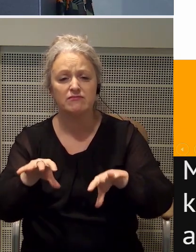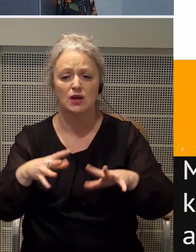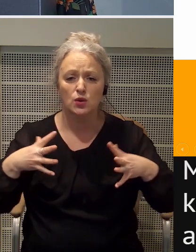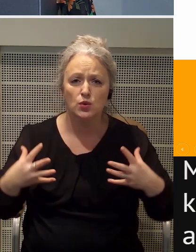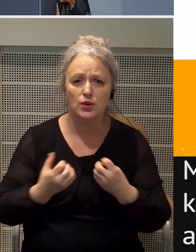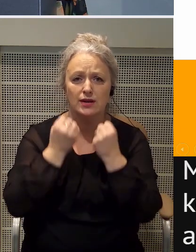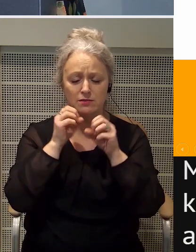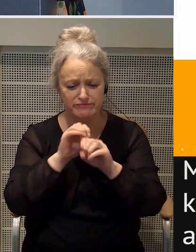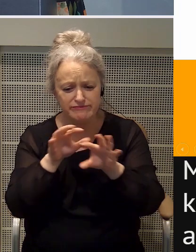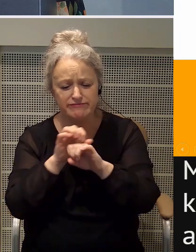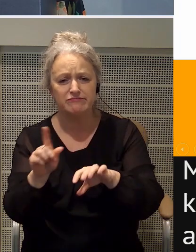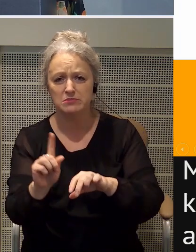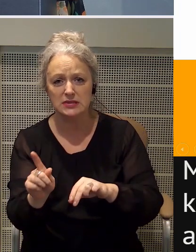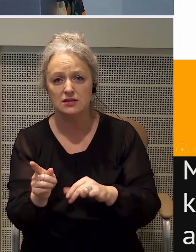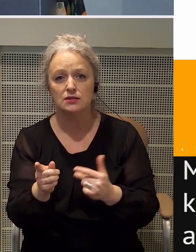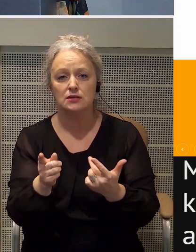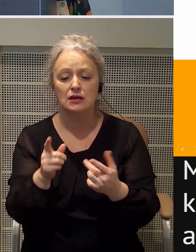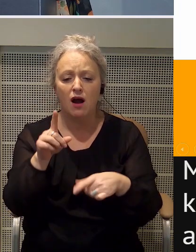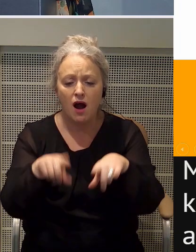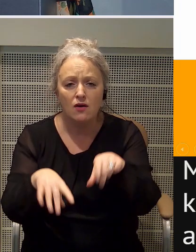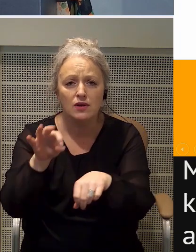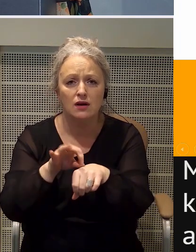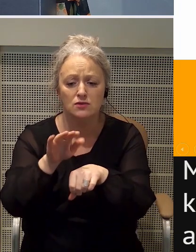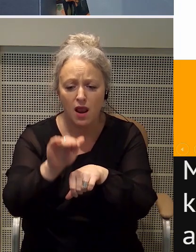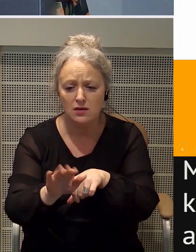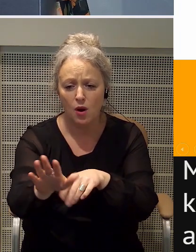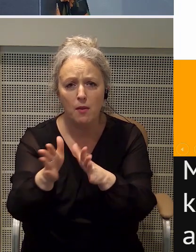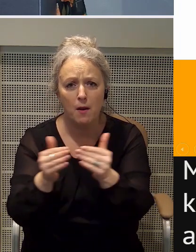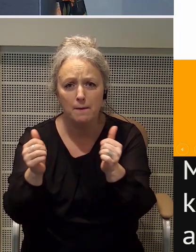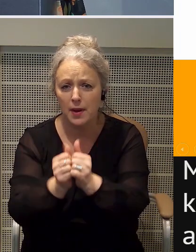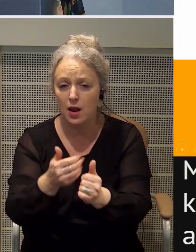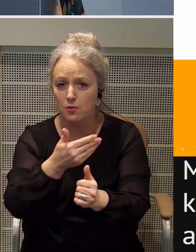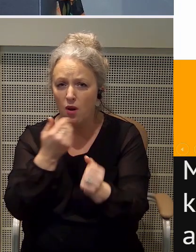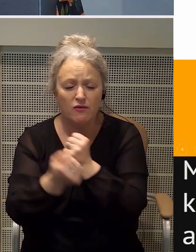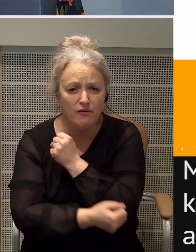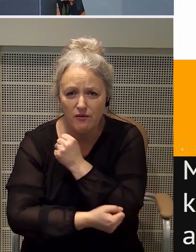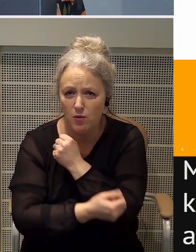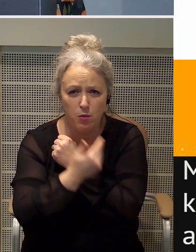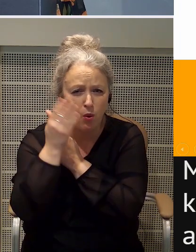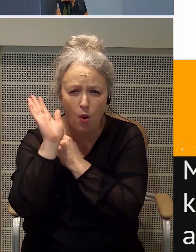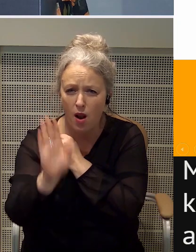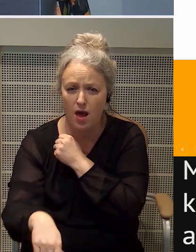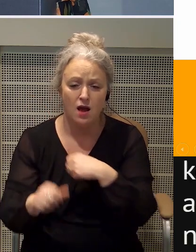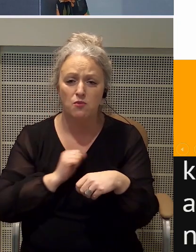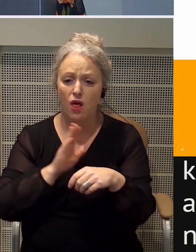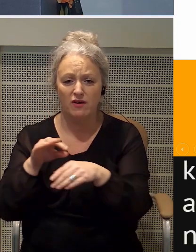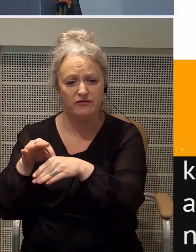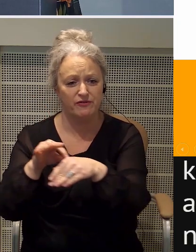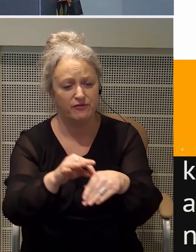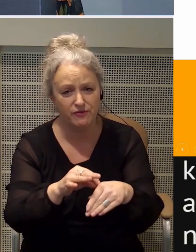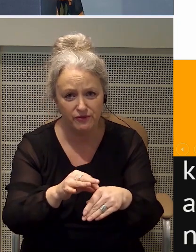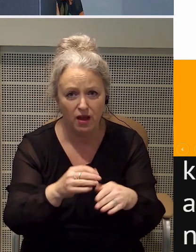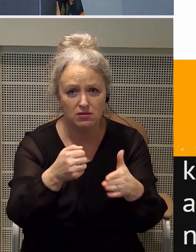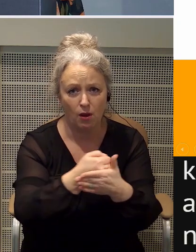attend them and try to have a constructive debate to explain